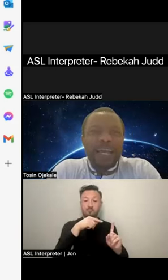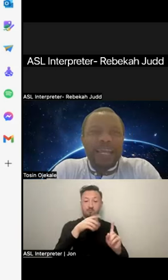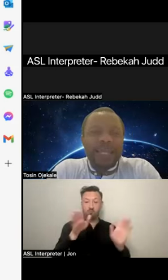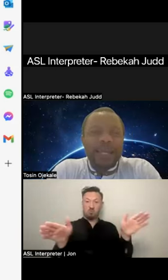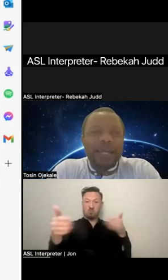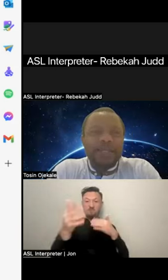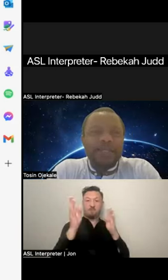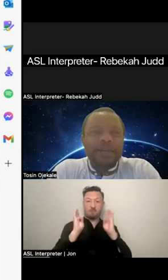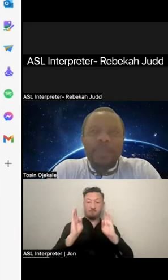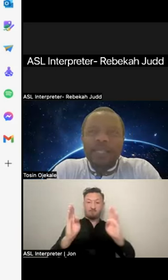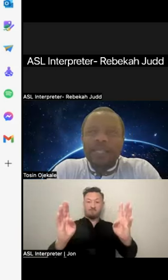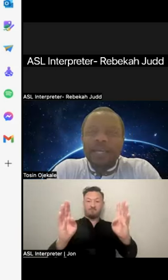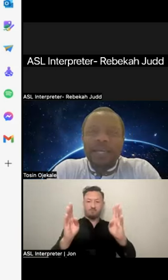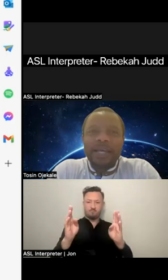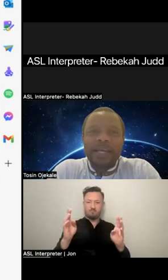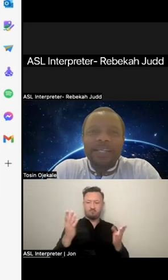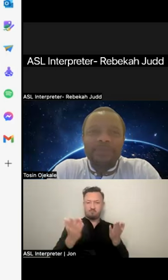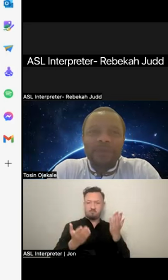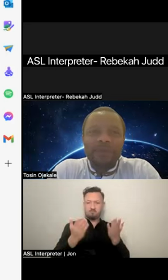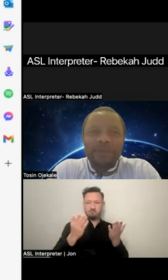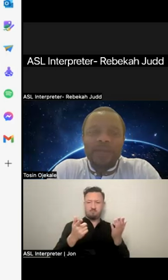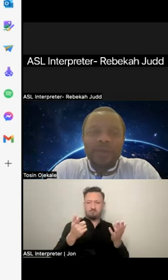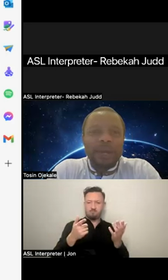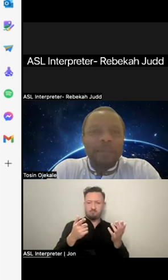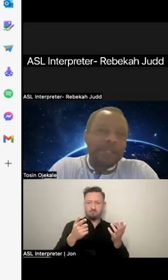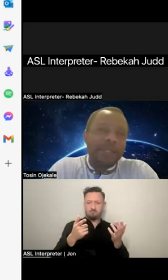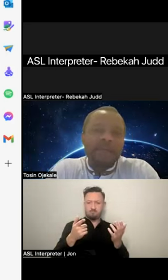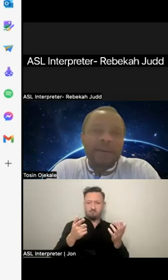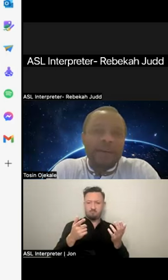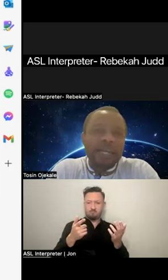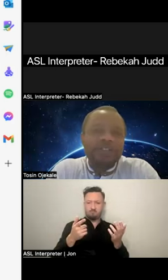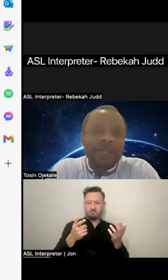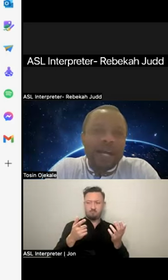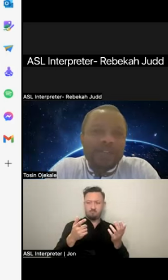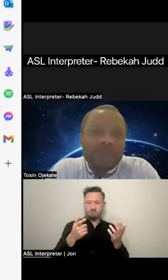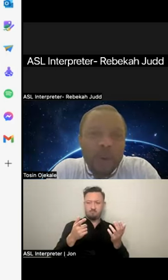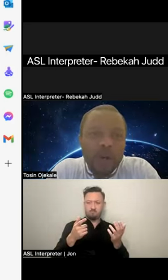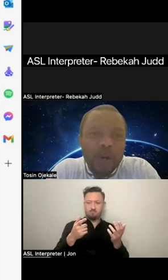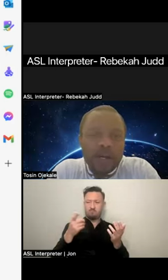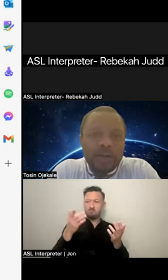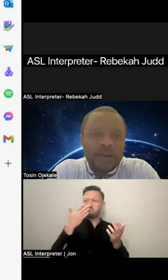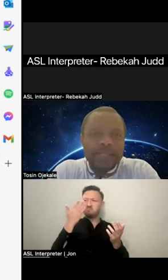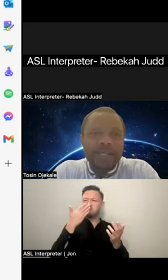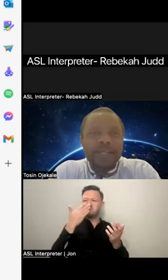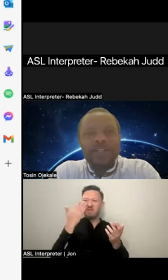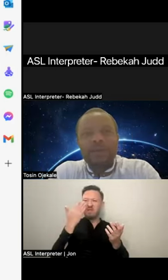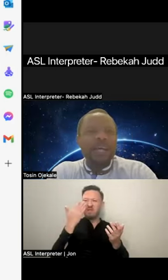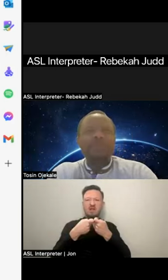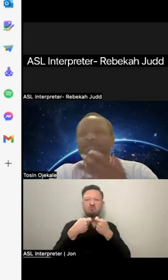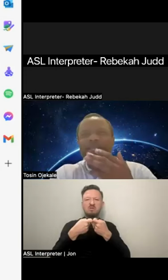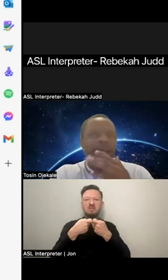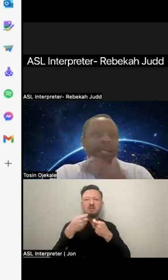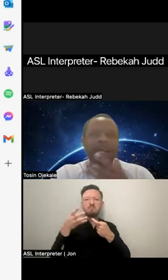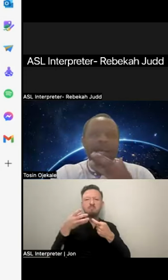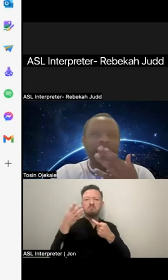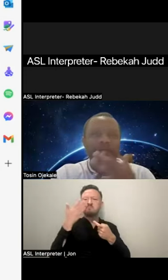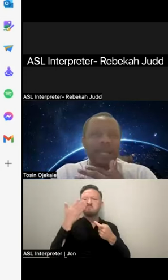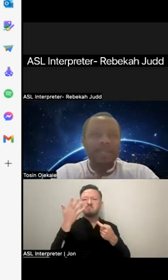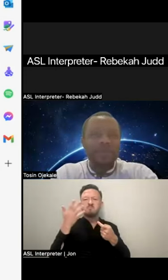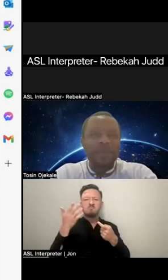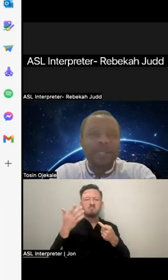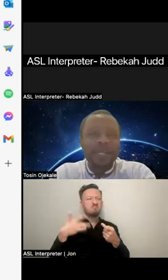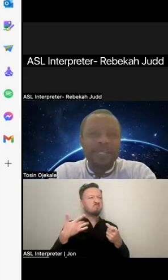feel like something you can perceive electrical smoke, right? Sometimes we are just like, I